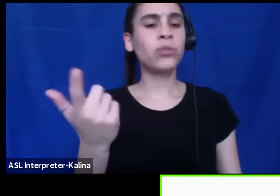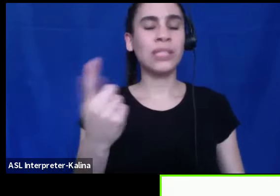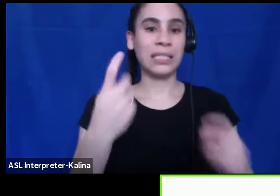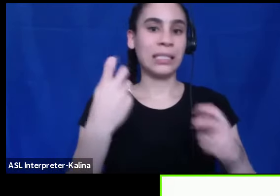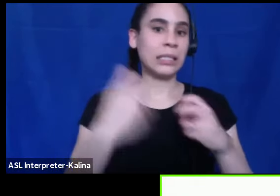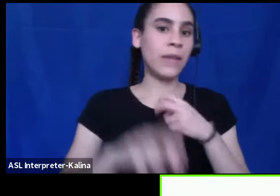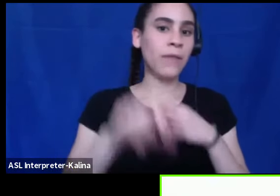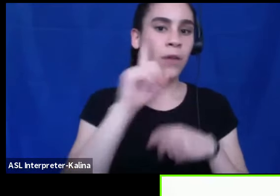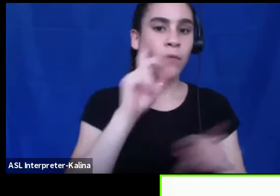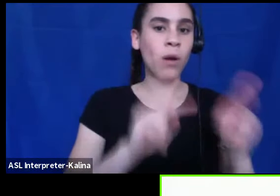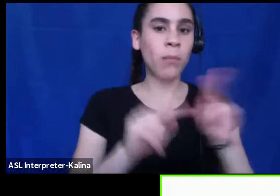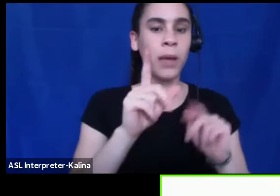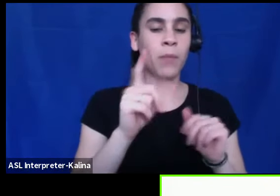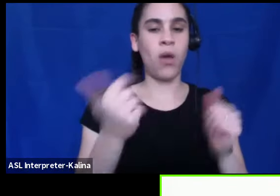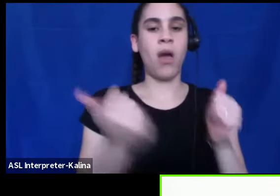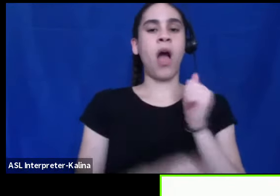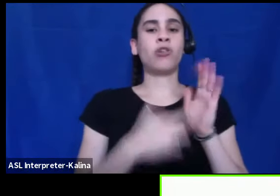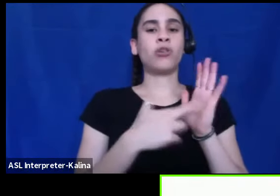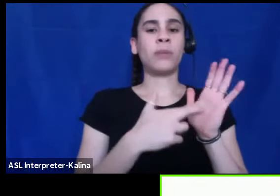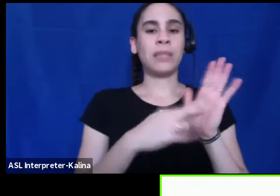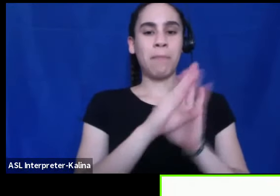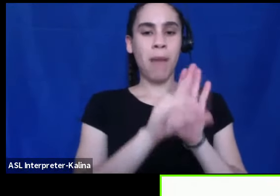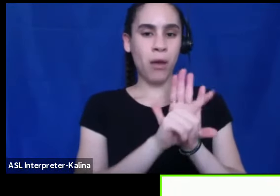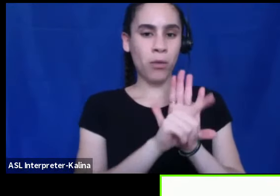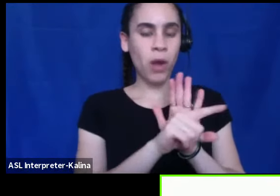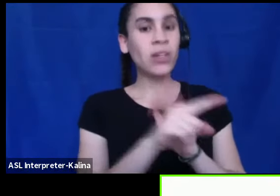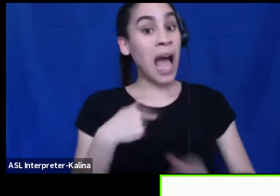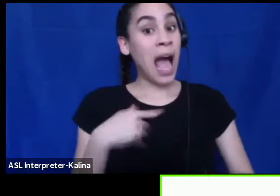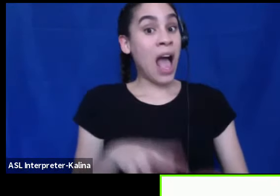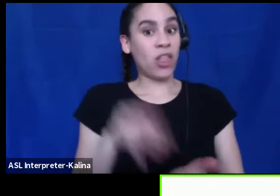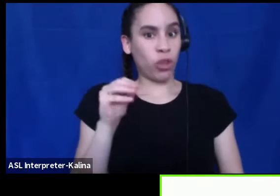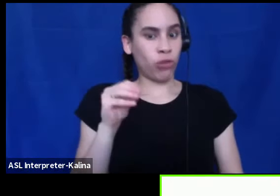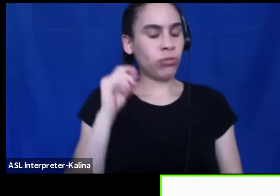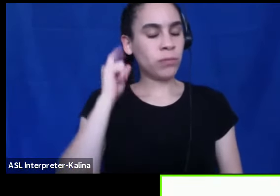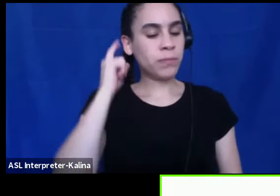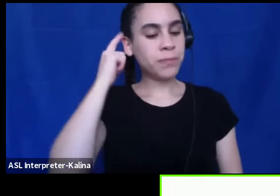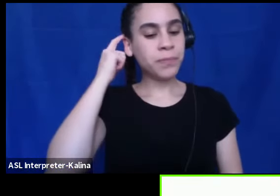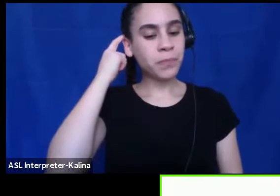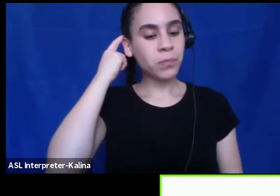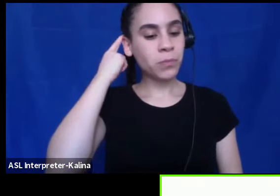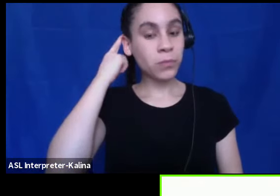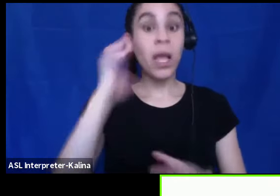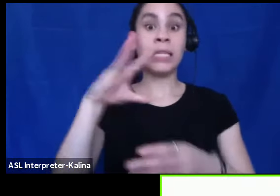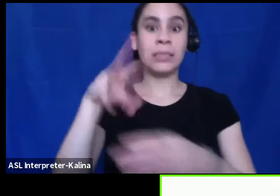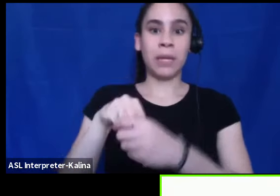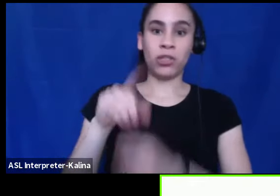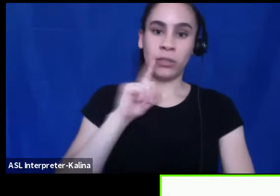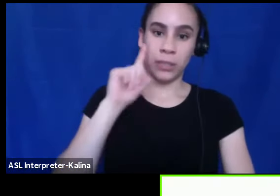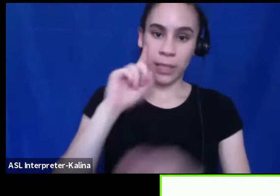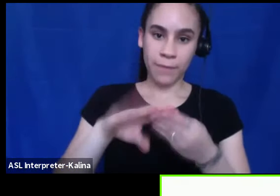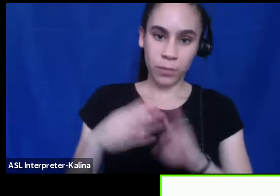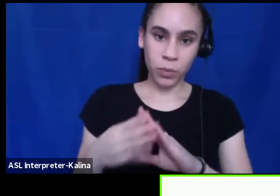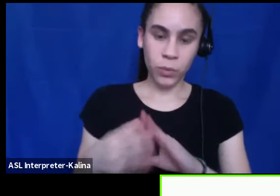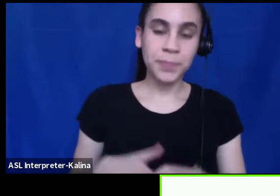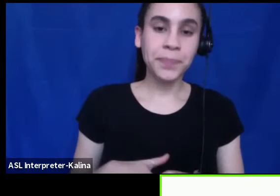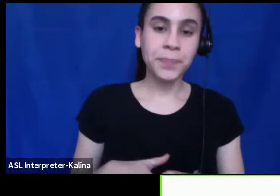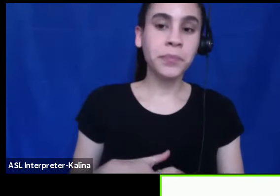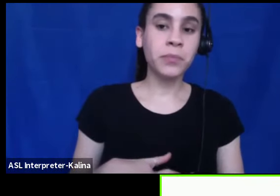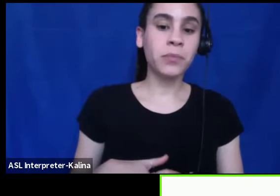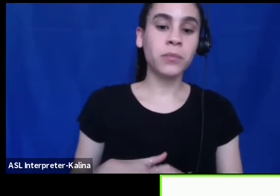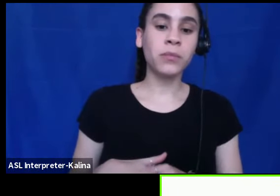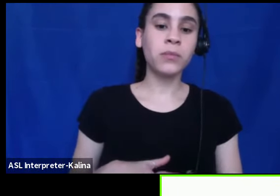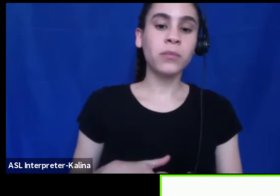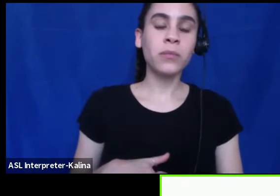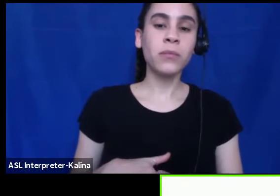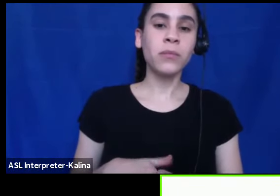from underrepresented backgrounds. And what I have learned, especially in the deaf community, is that